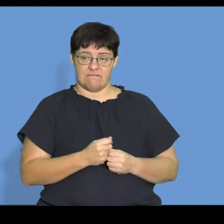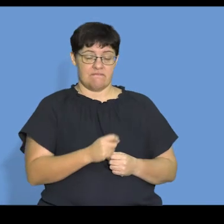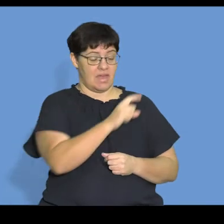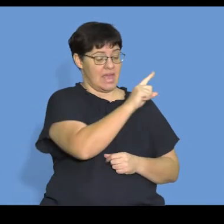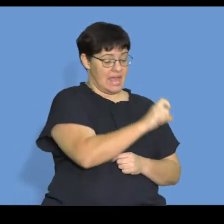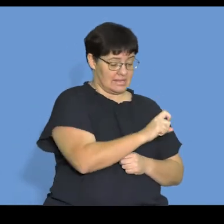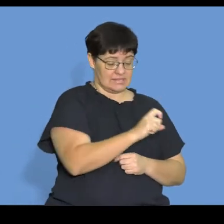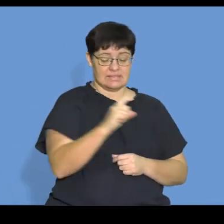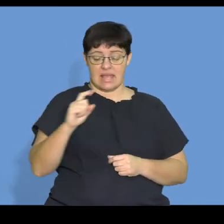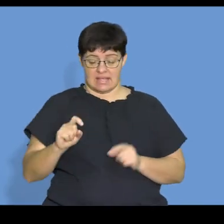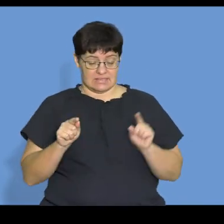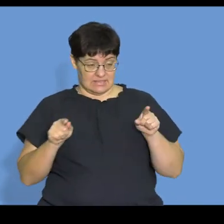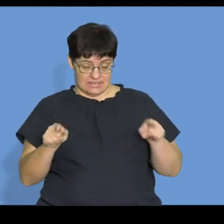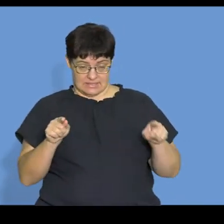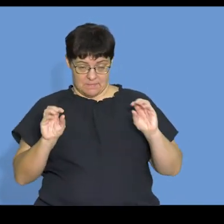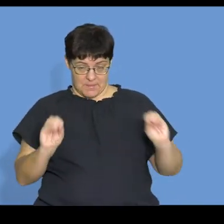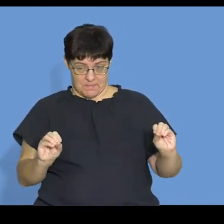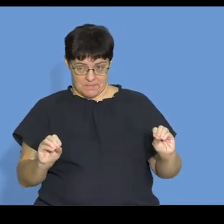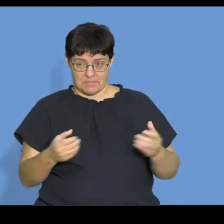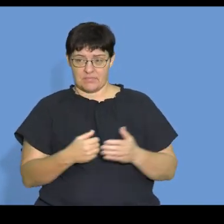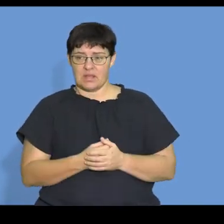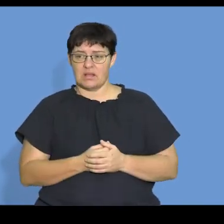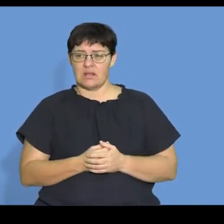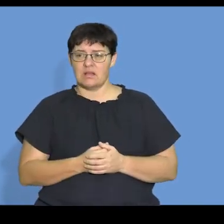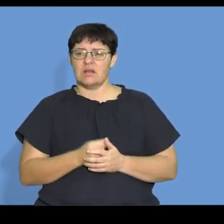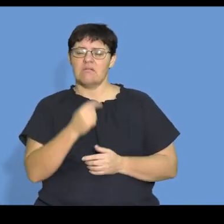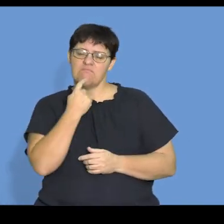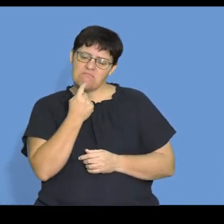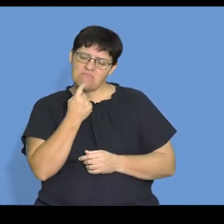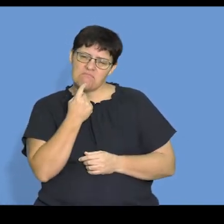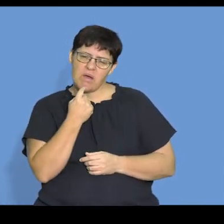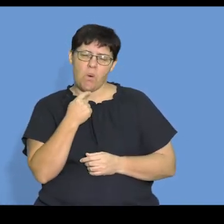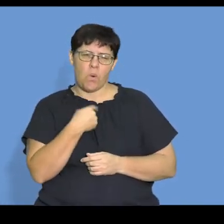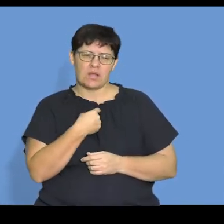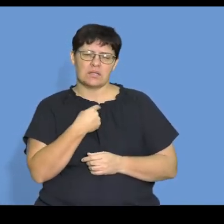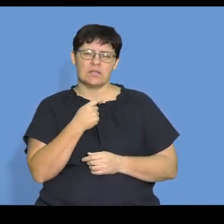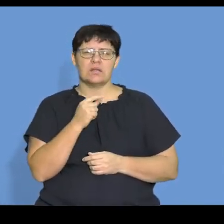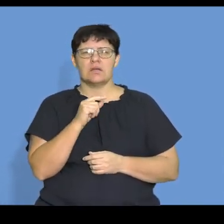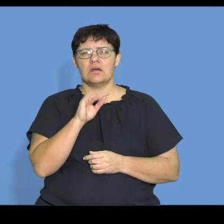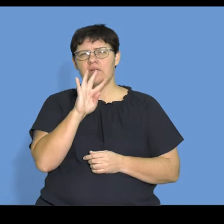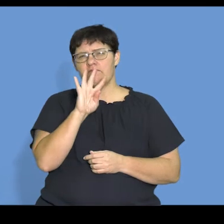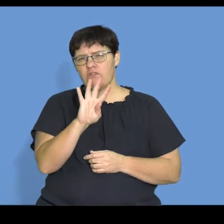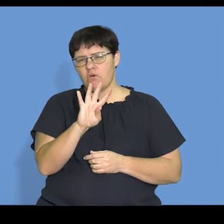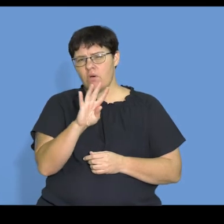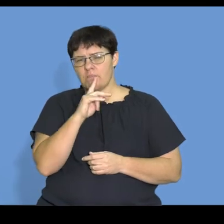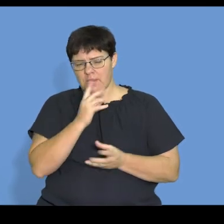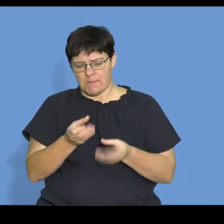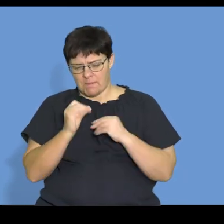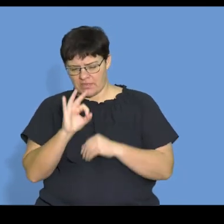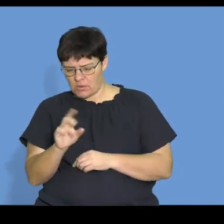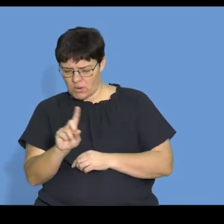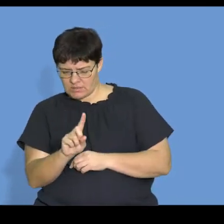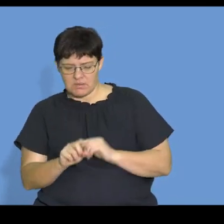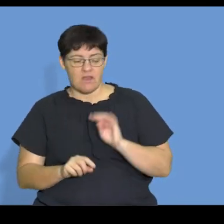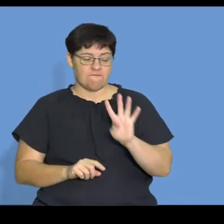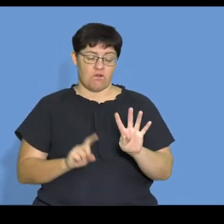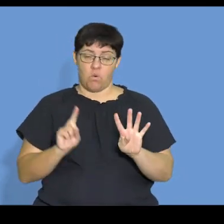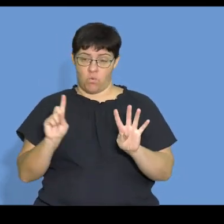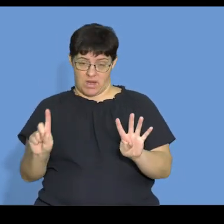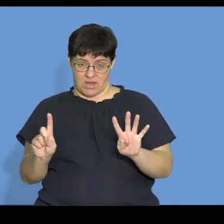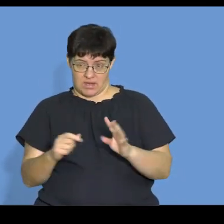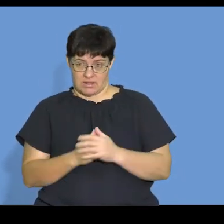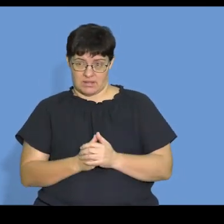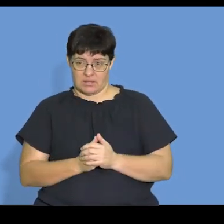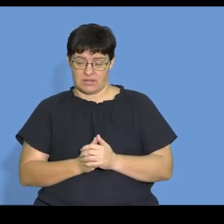x. The factors of 4 such that I get 3 will be 4 and 1. Excuse